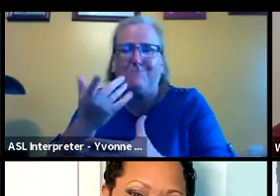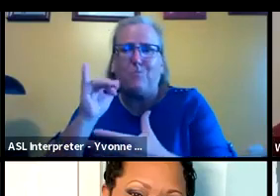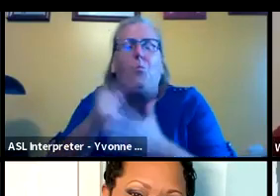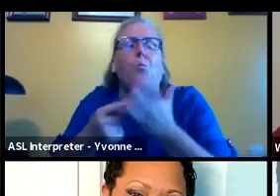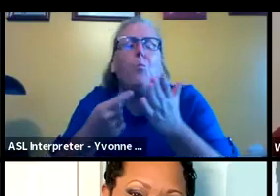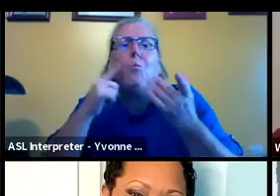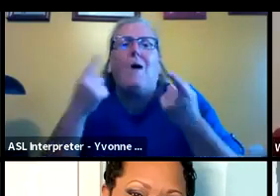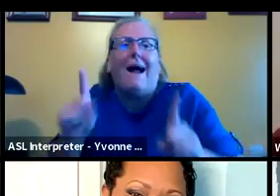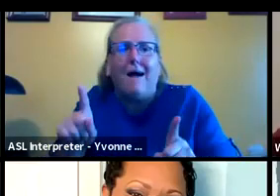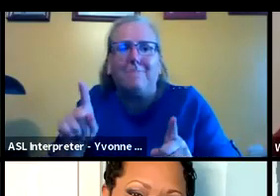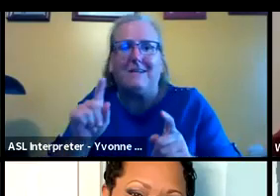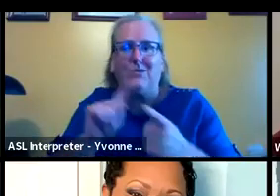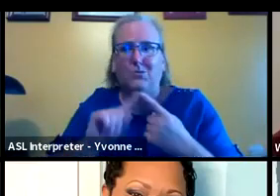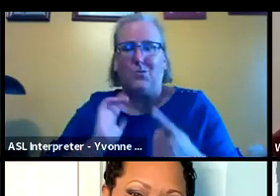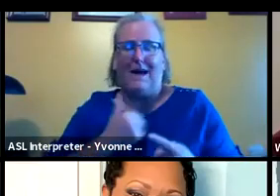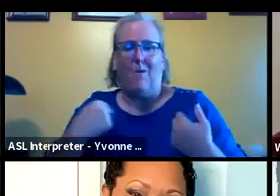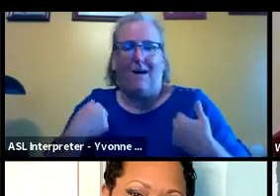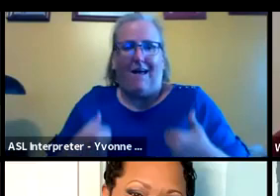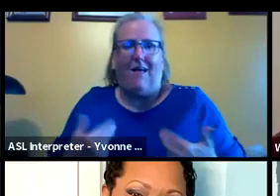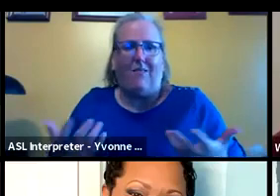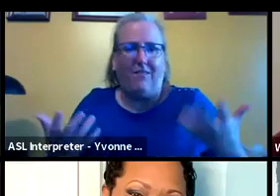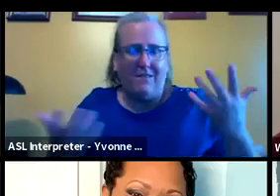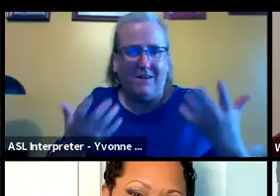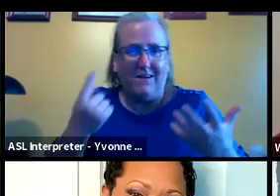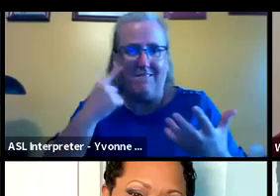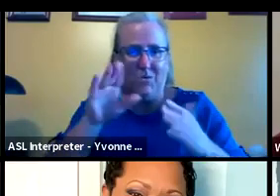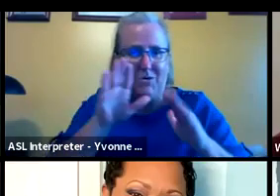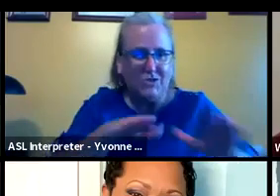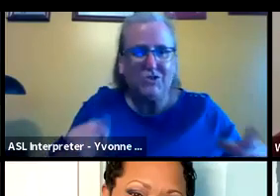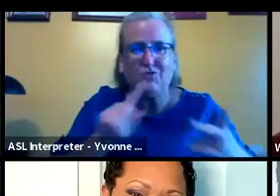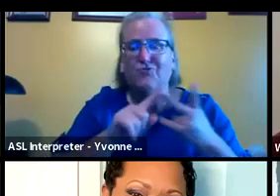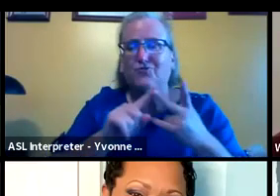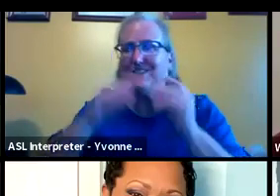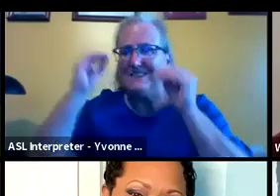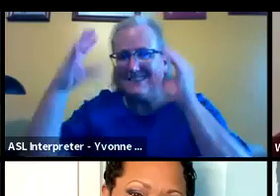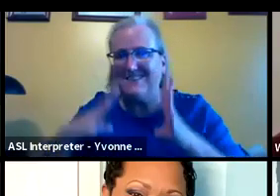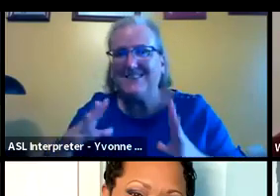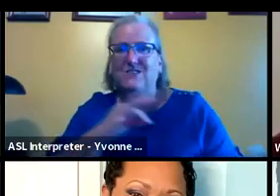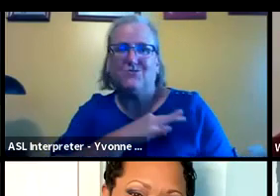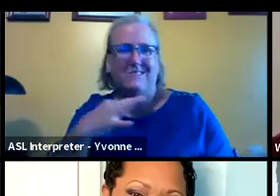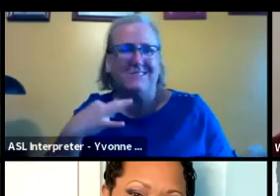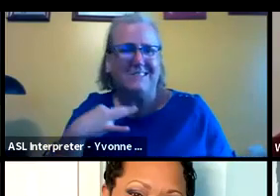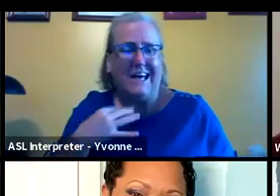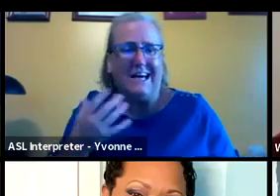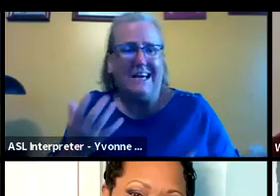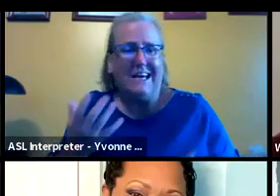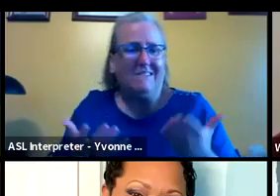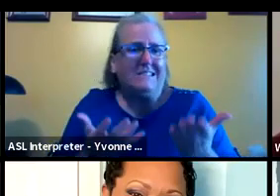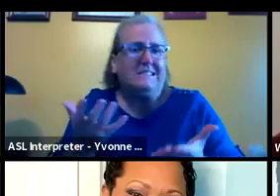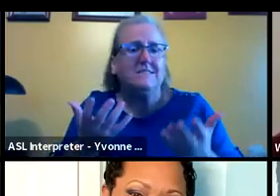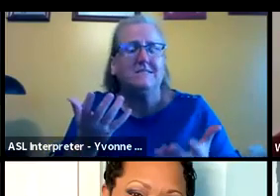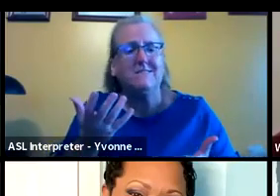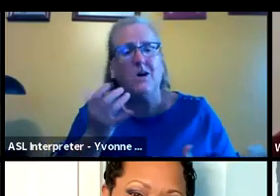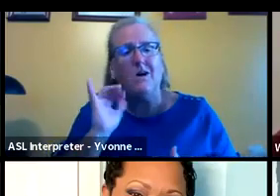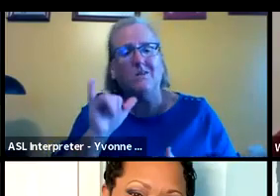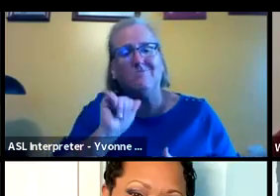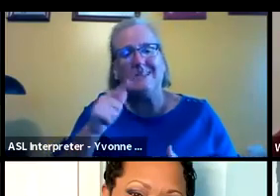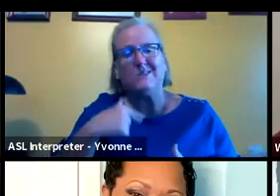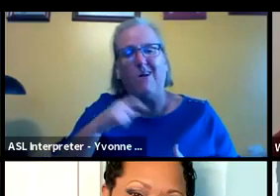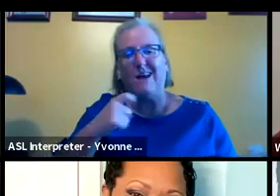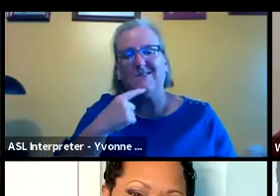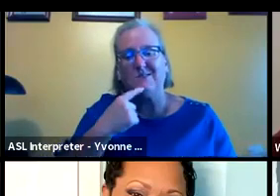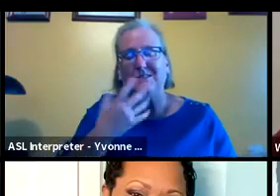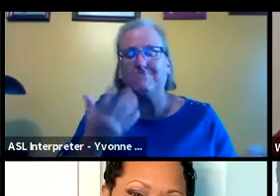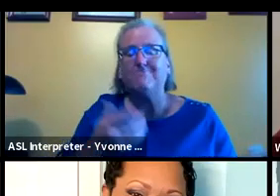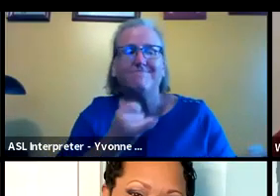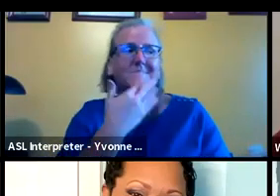being found for our children and our teachers and our staff. Yeah, and that's basically all I had to say. Thank